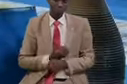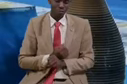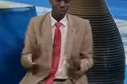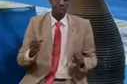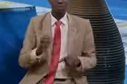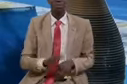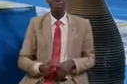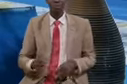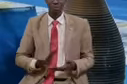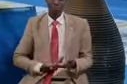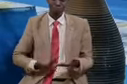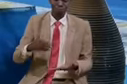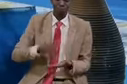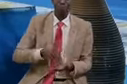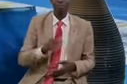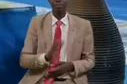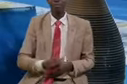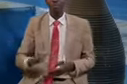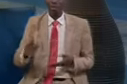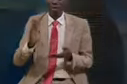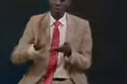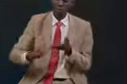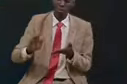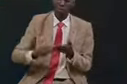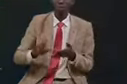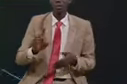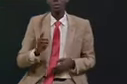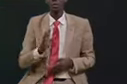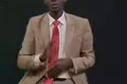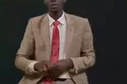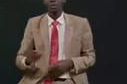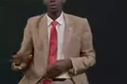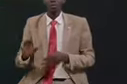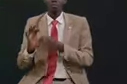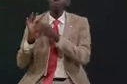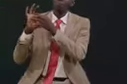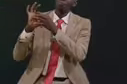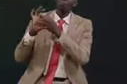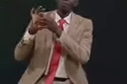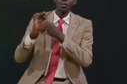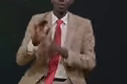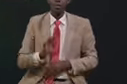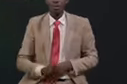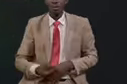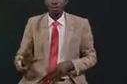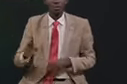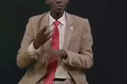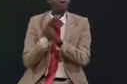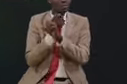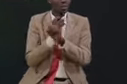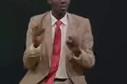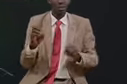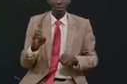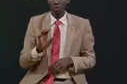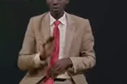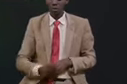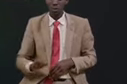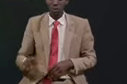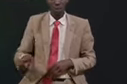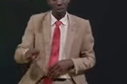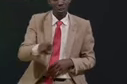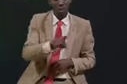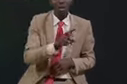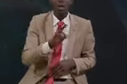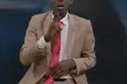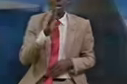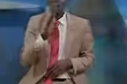saved children, forgiven children, reconciled children, redeemed children. Ye are of